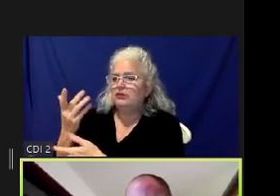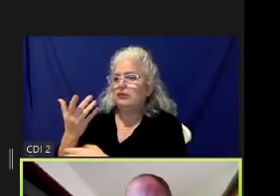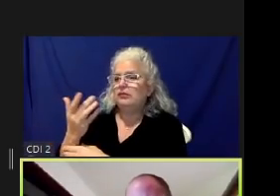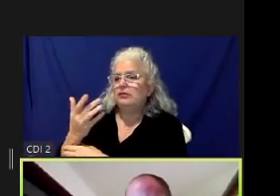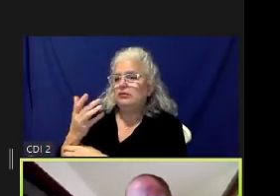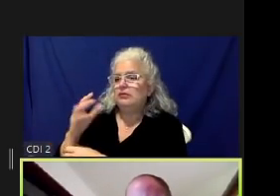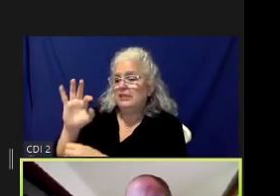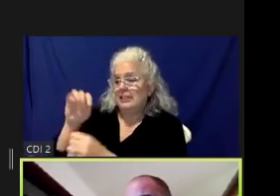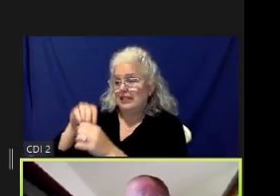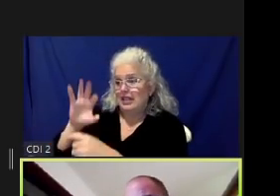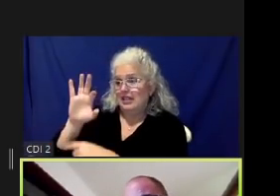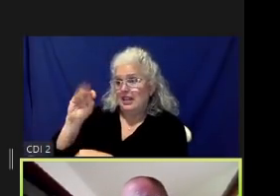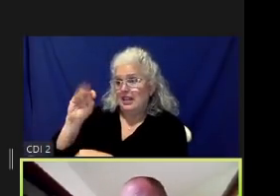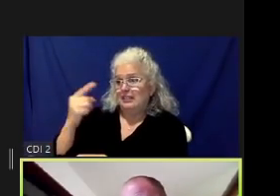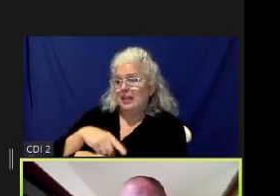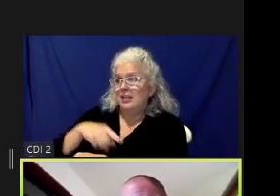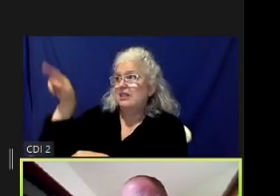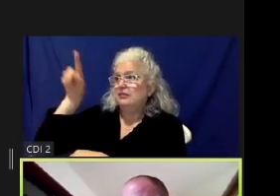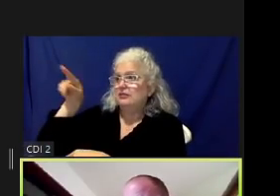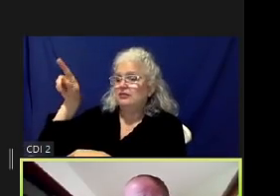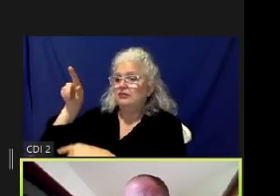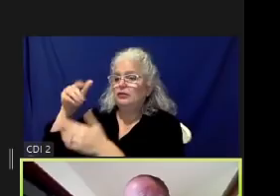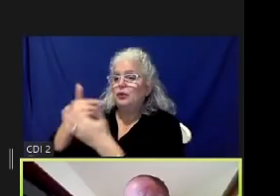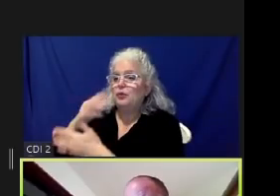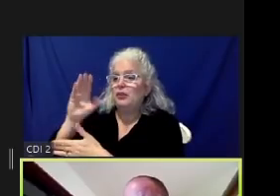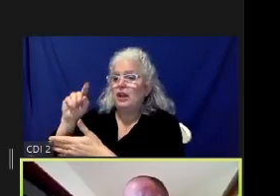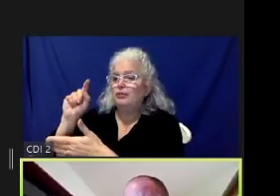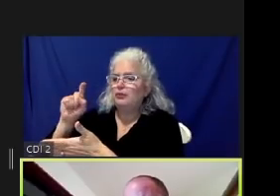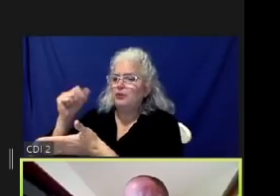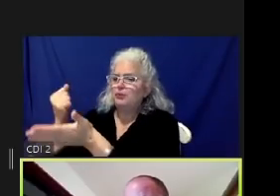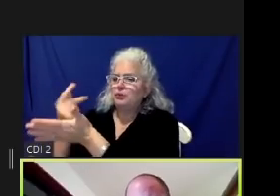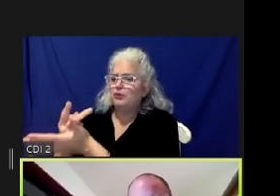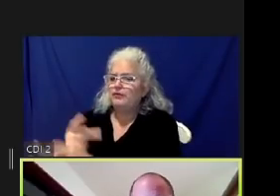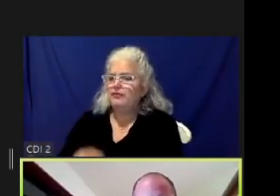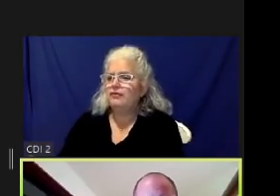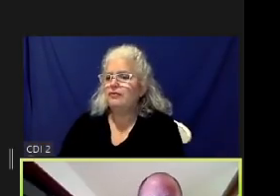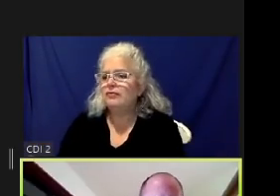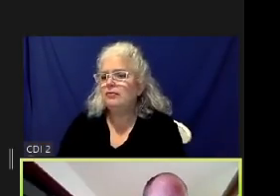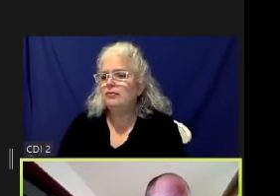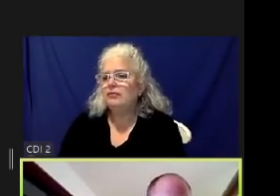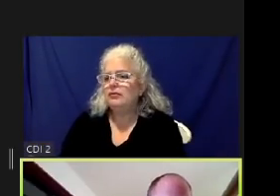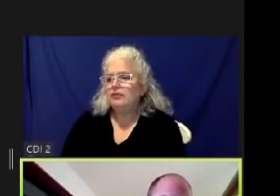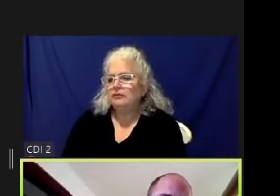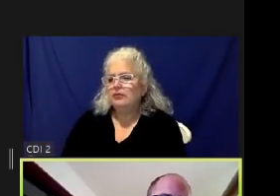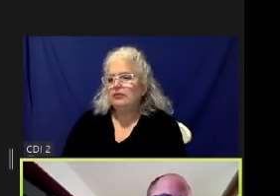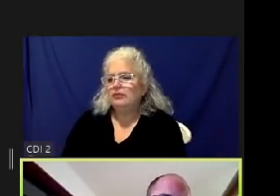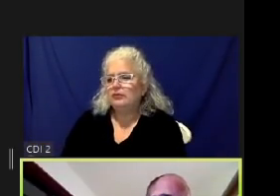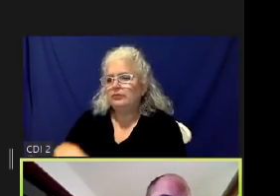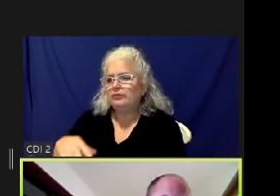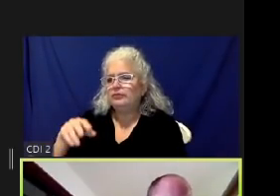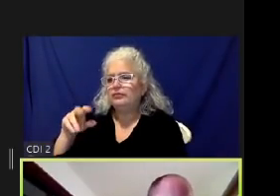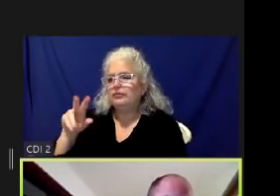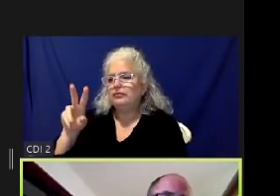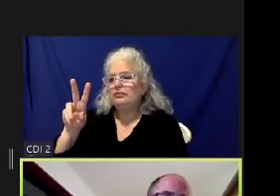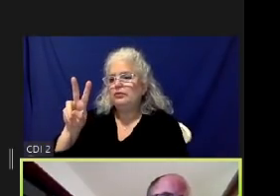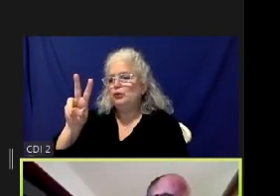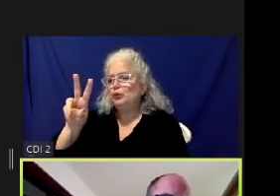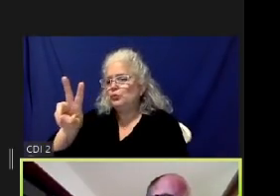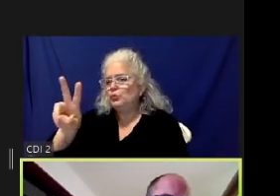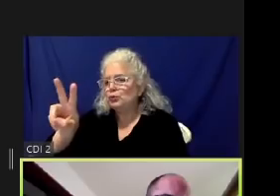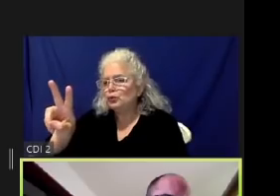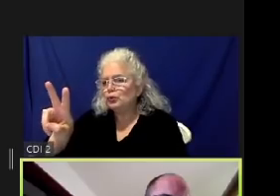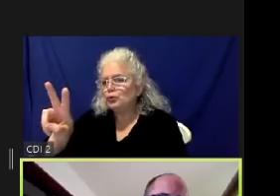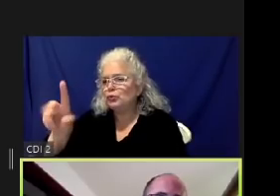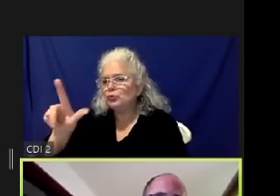residents in Marin County alone. So, fairly sizable, population. So, based upon the doses that we've